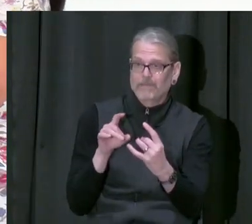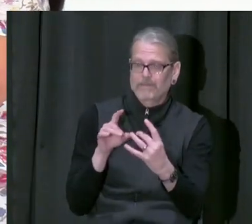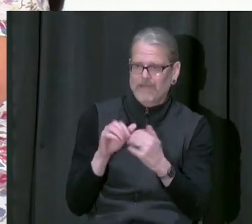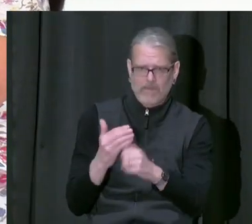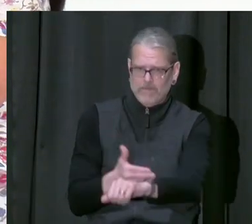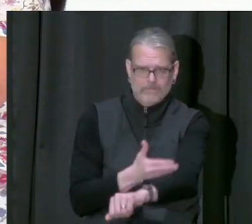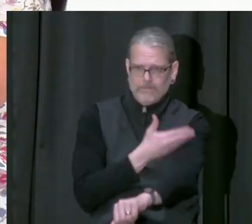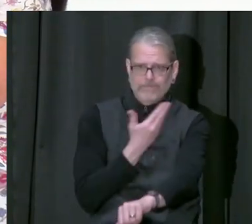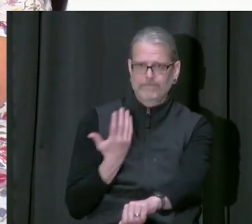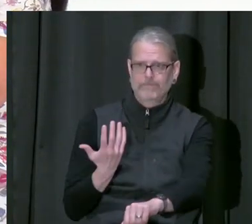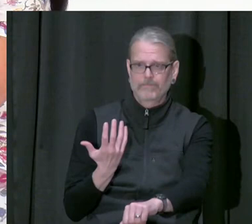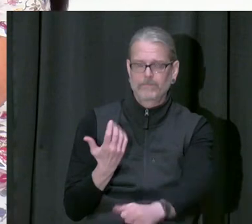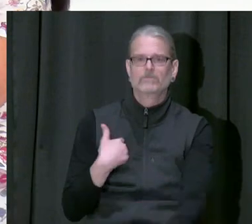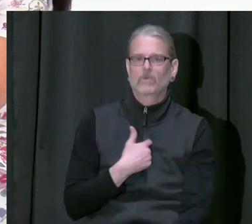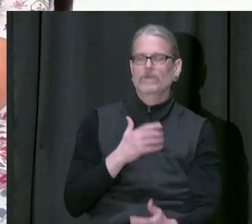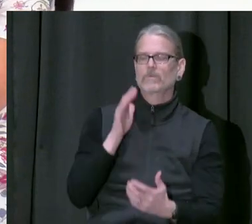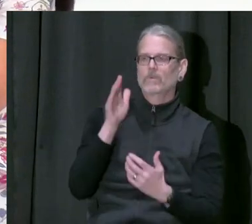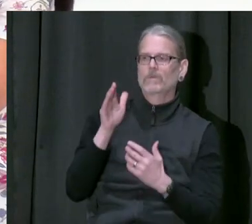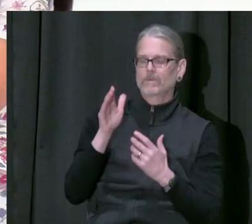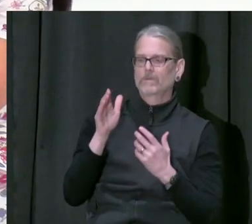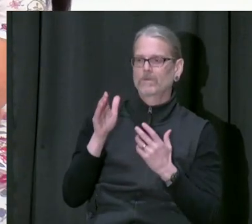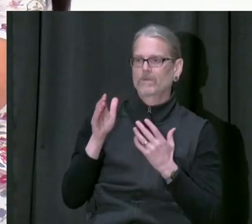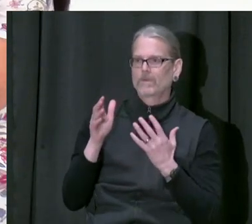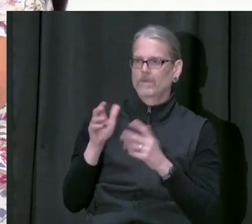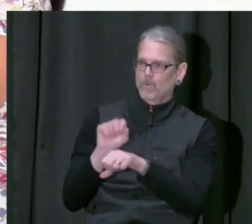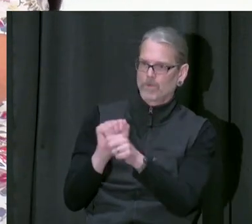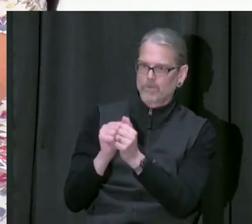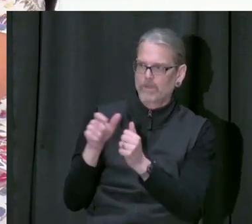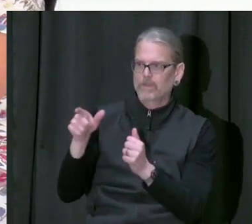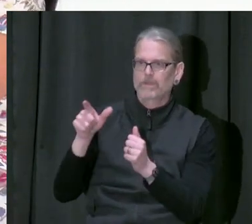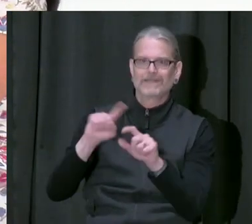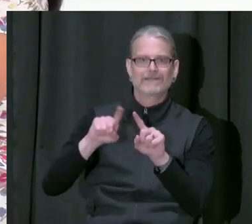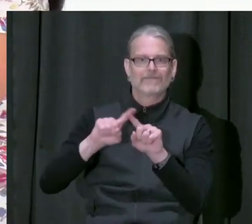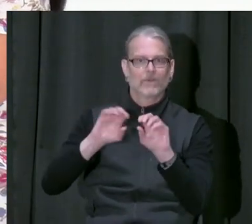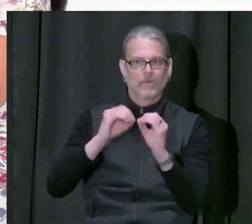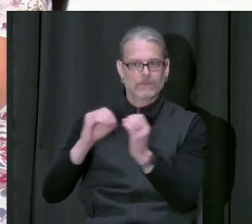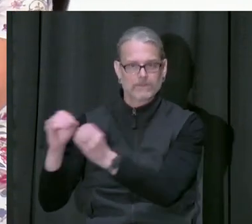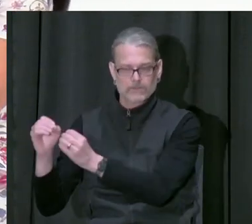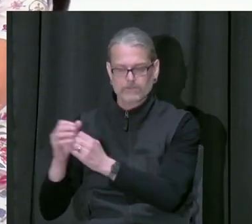the communities. We will work with organizations,